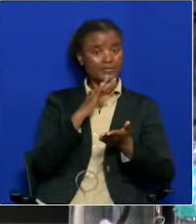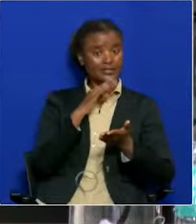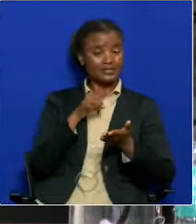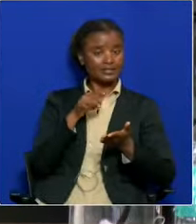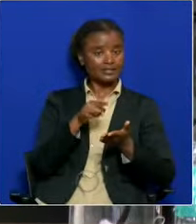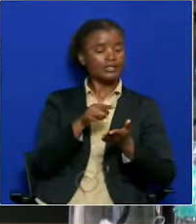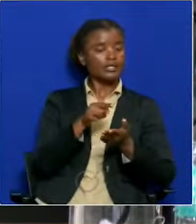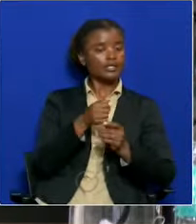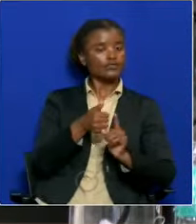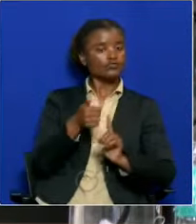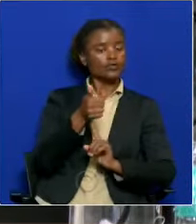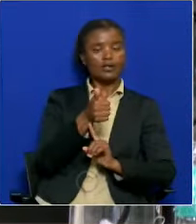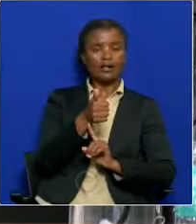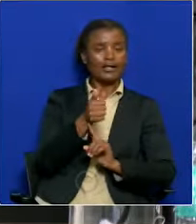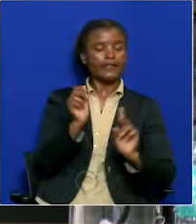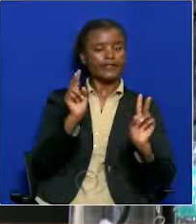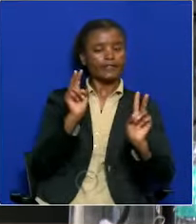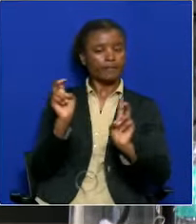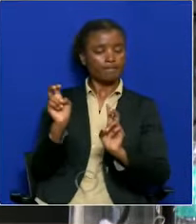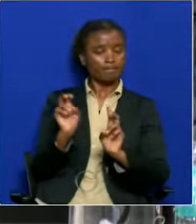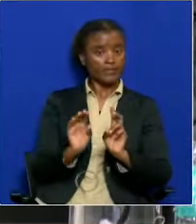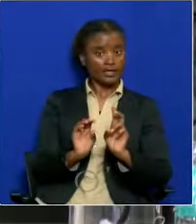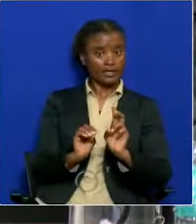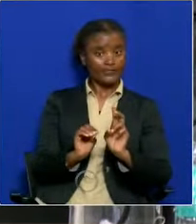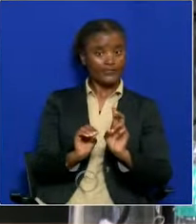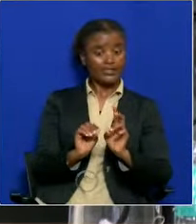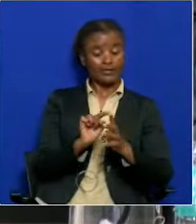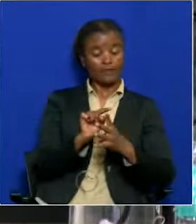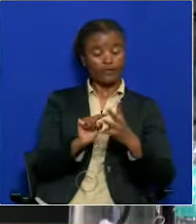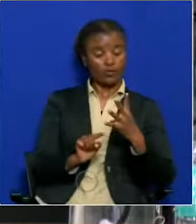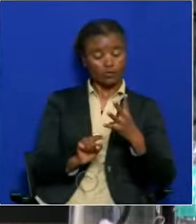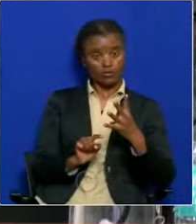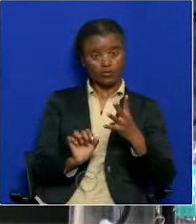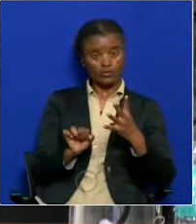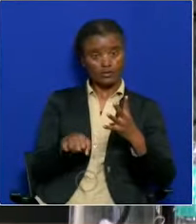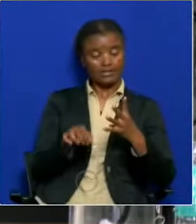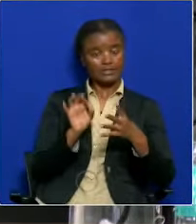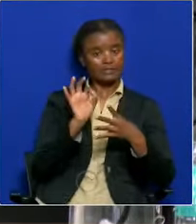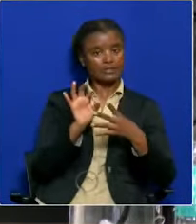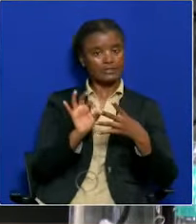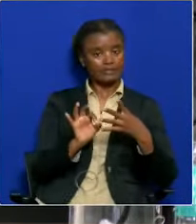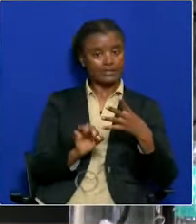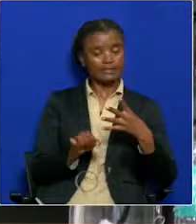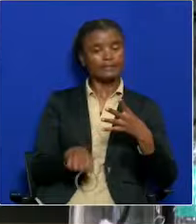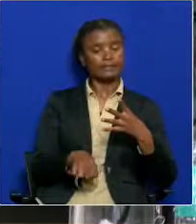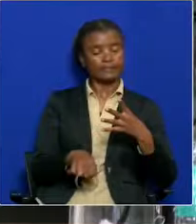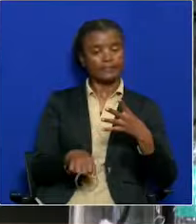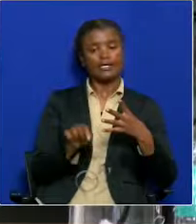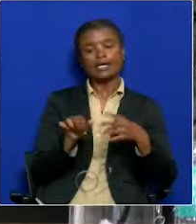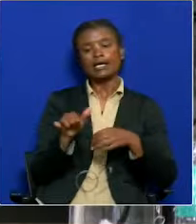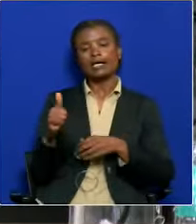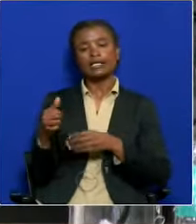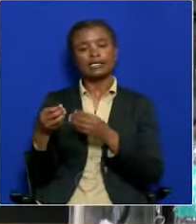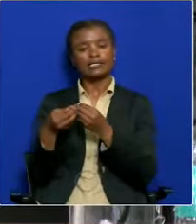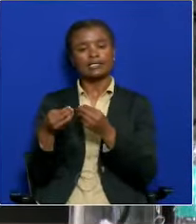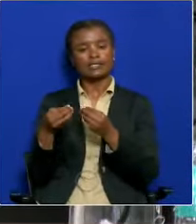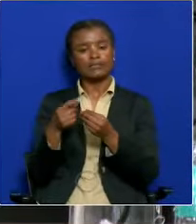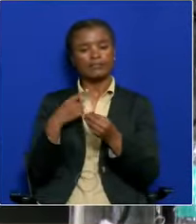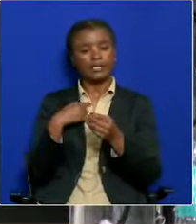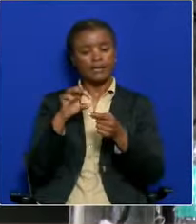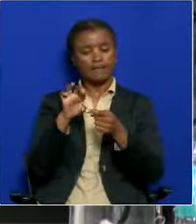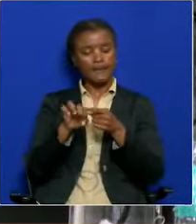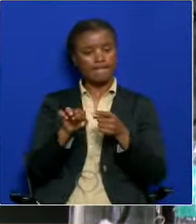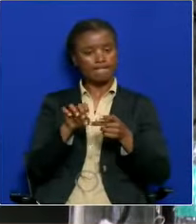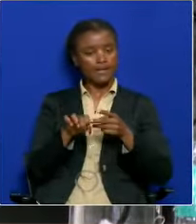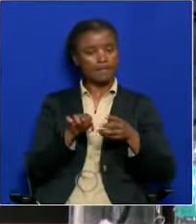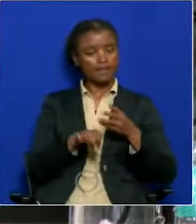theme. It's those 4 themes. The only other thing that I could find that I could say